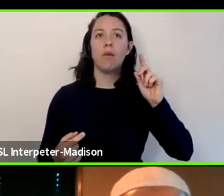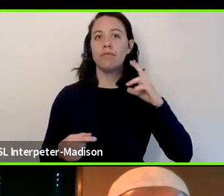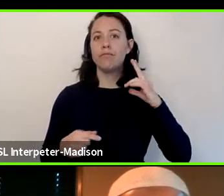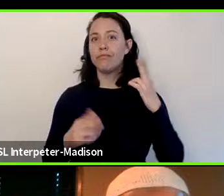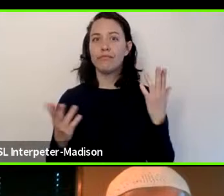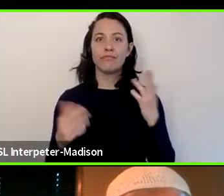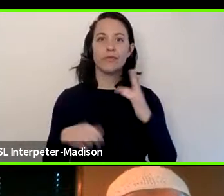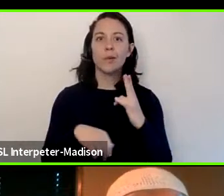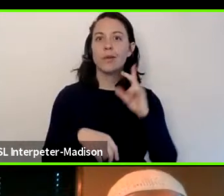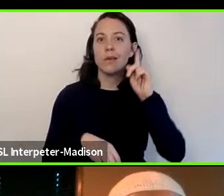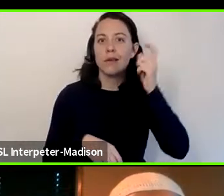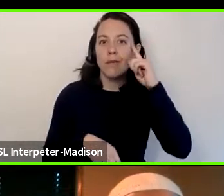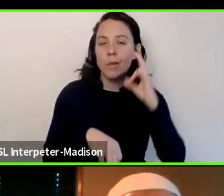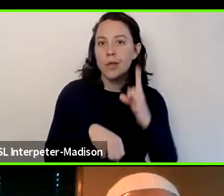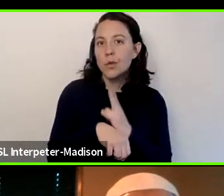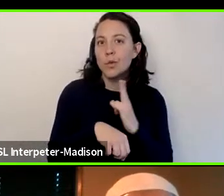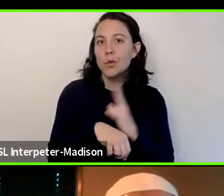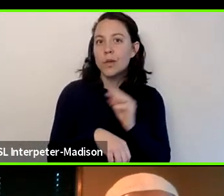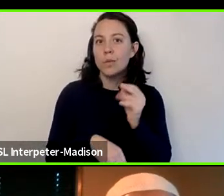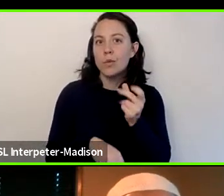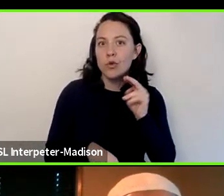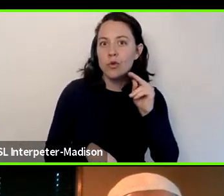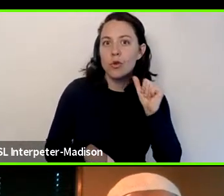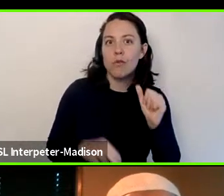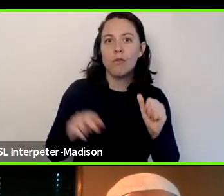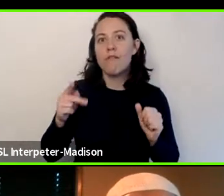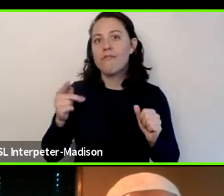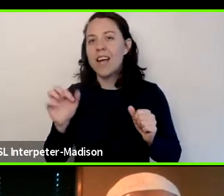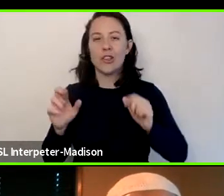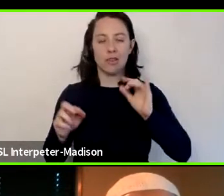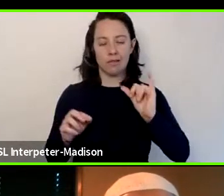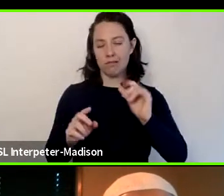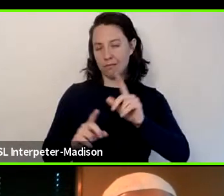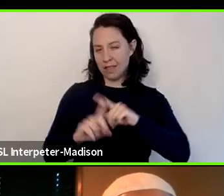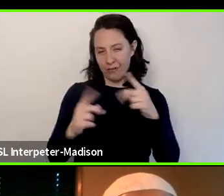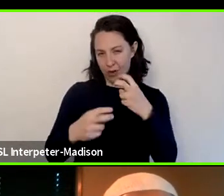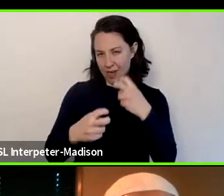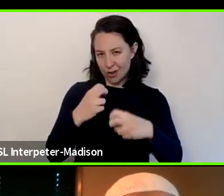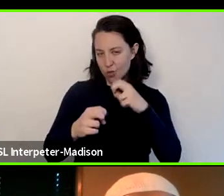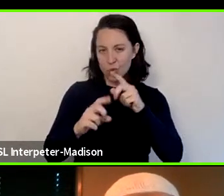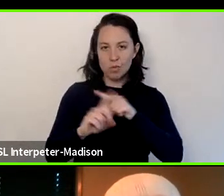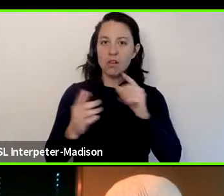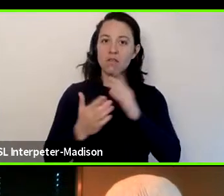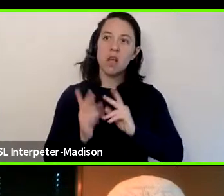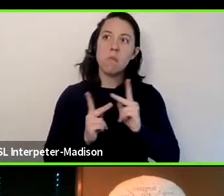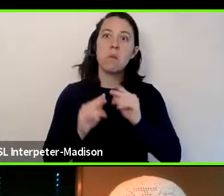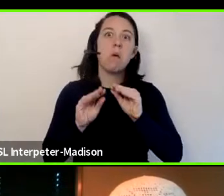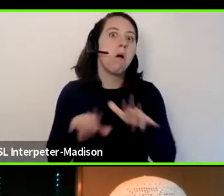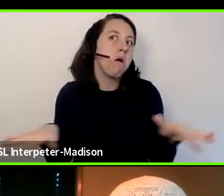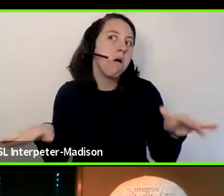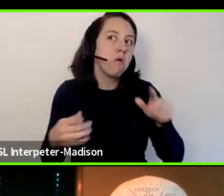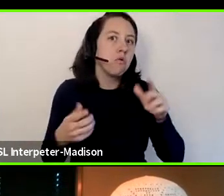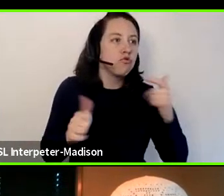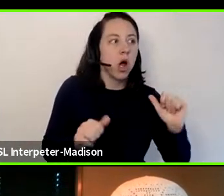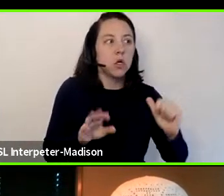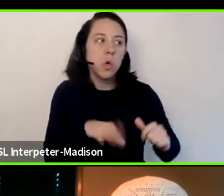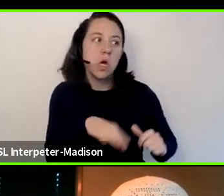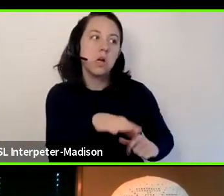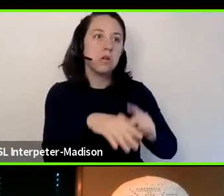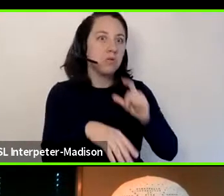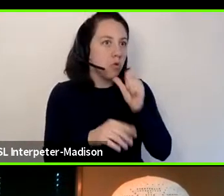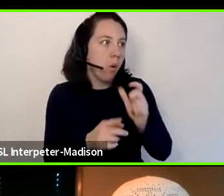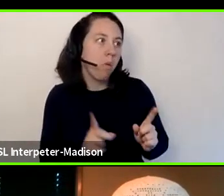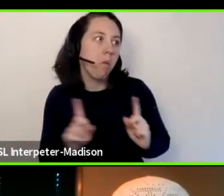Yeah, thank you. Thank you for your shares, and thank you for getting the word out in the community so that people can make